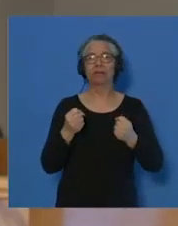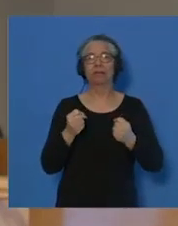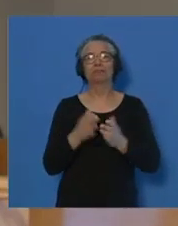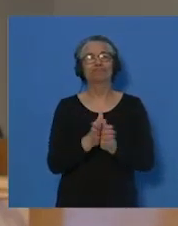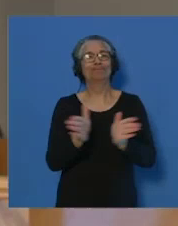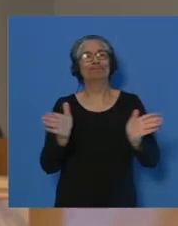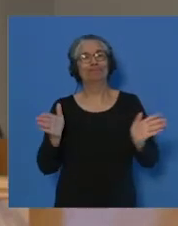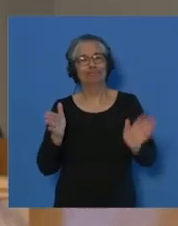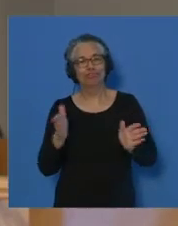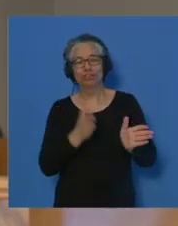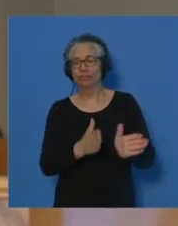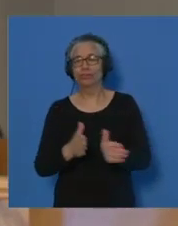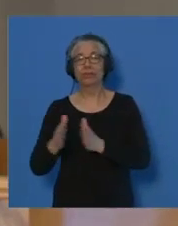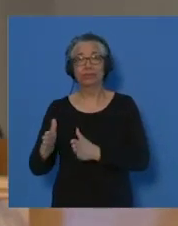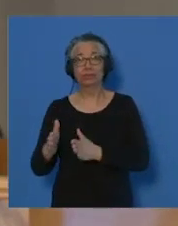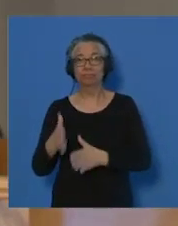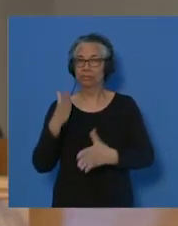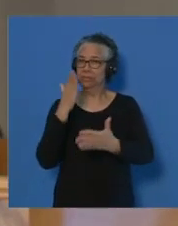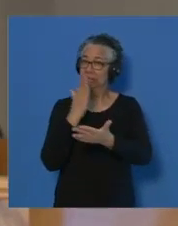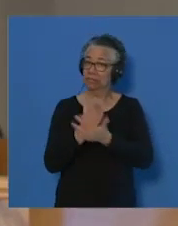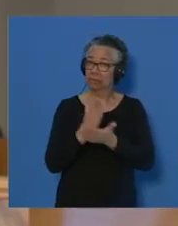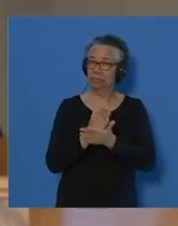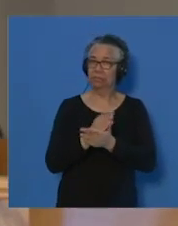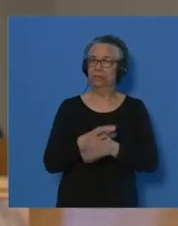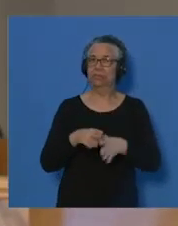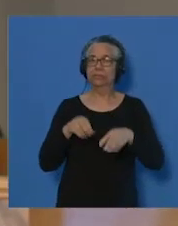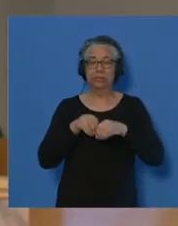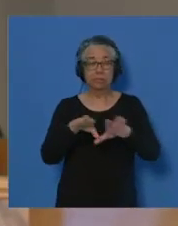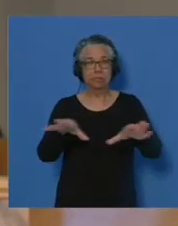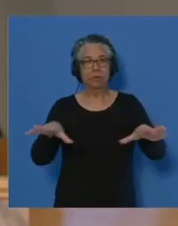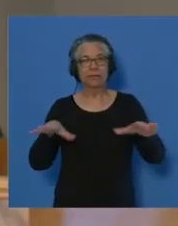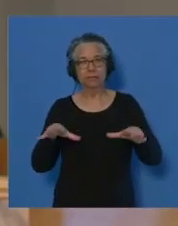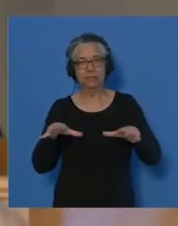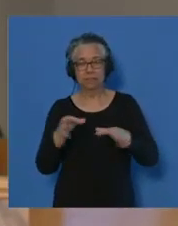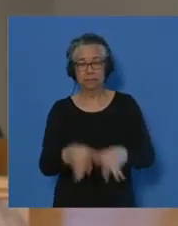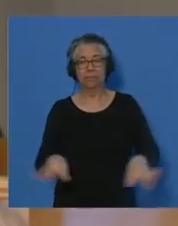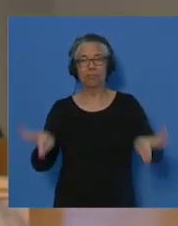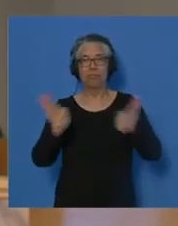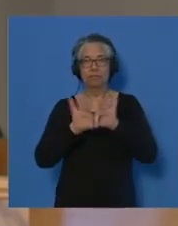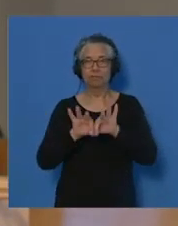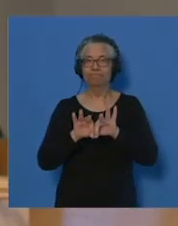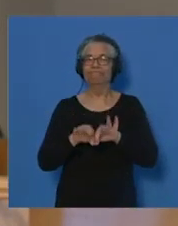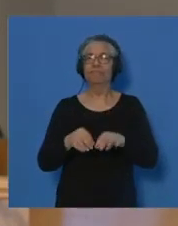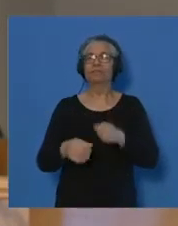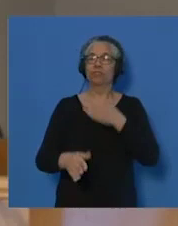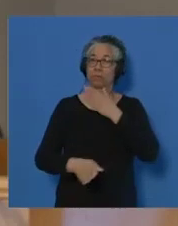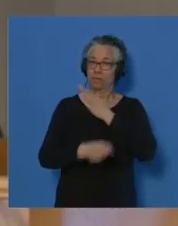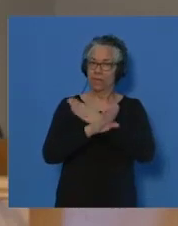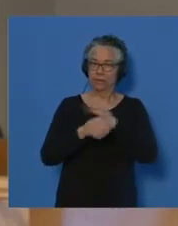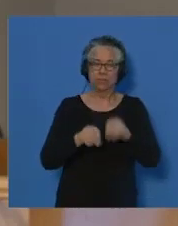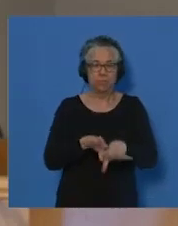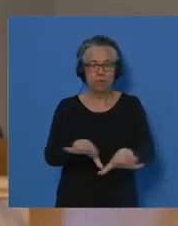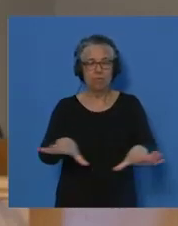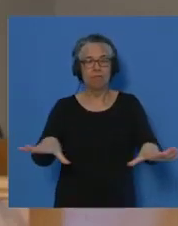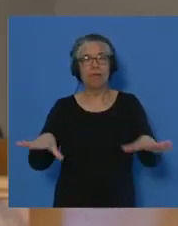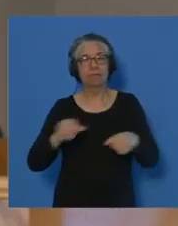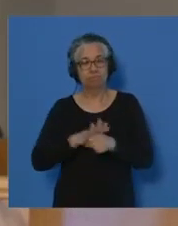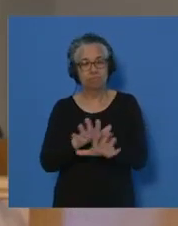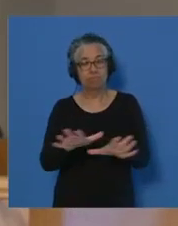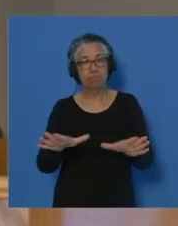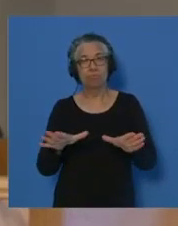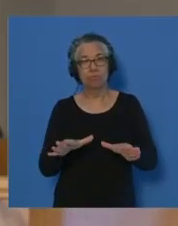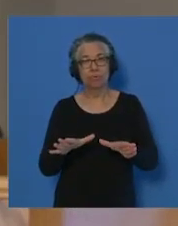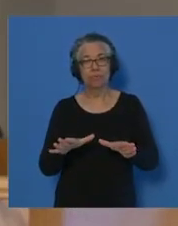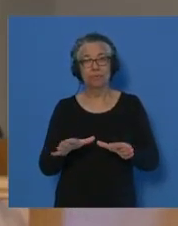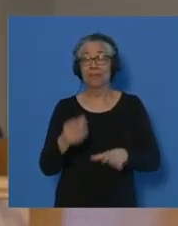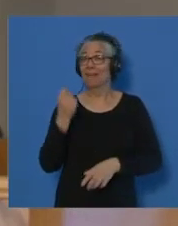the spread of infection are critical to combating COVID-19 and preventing its spread. an